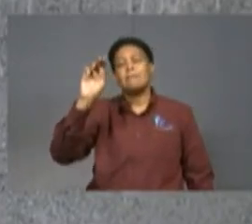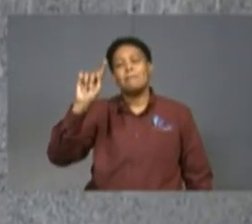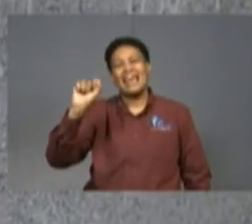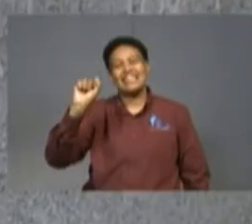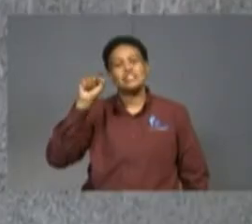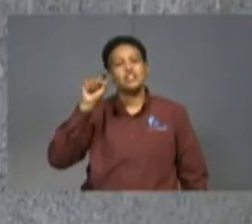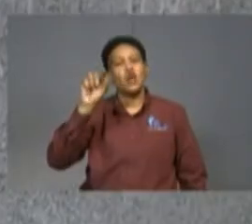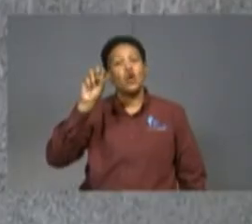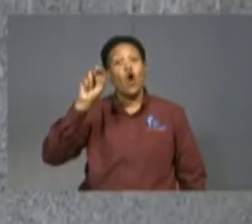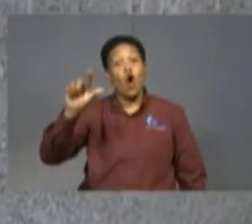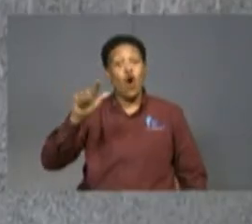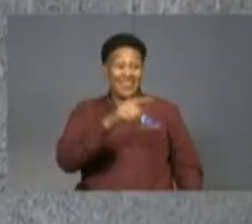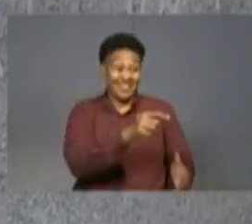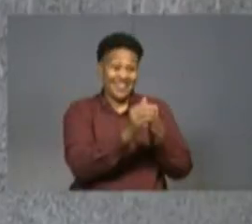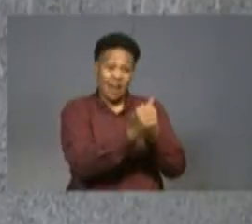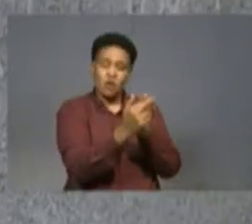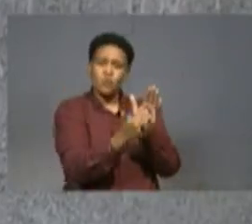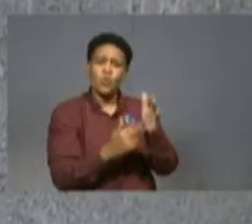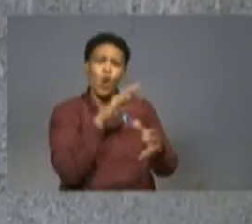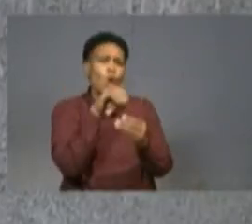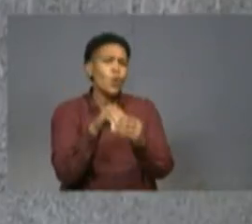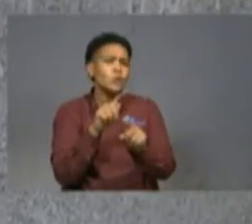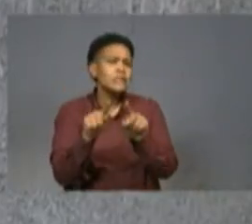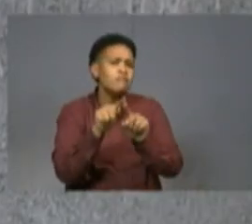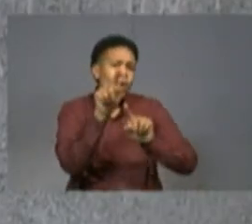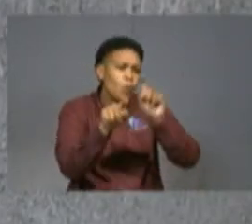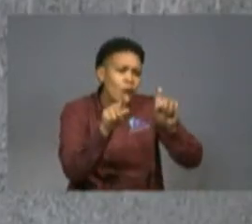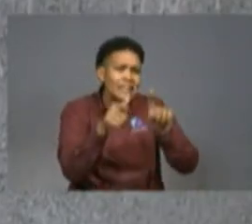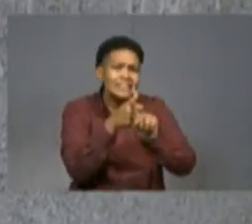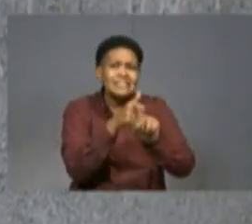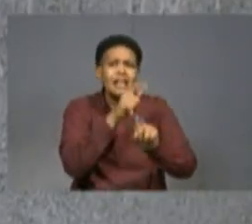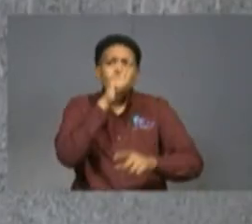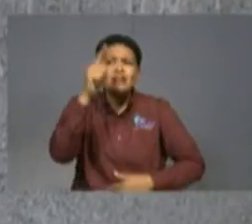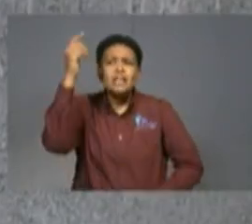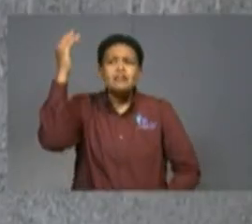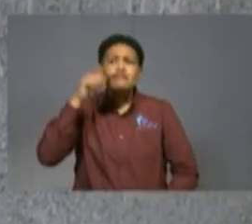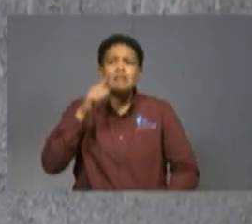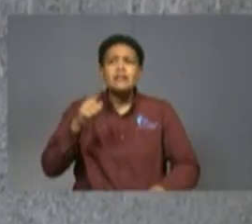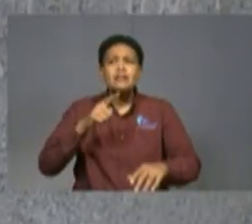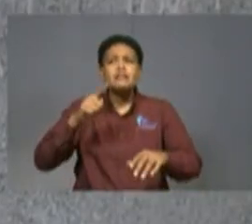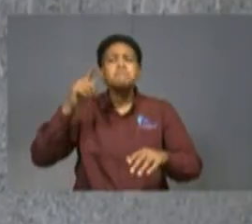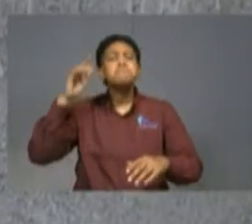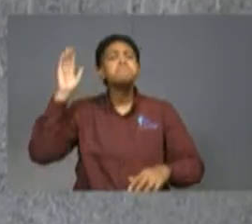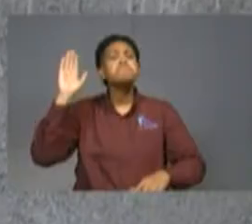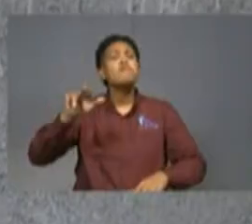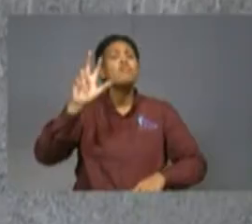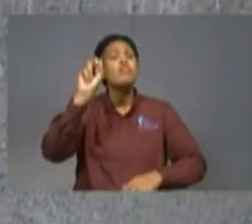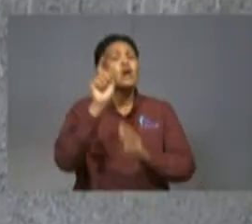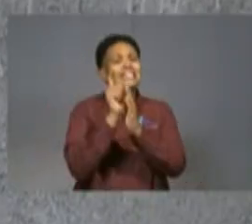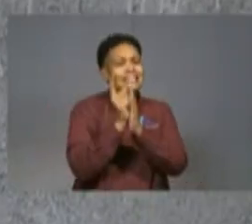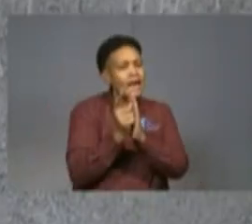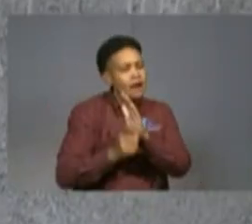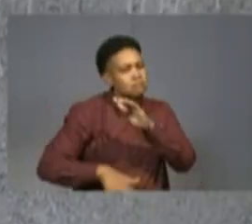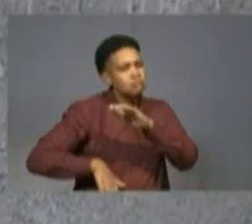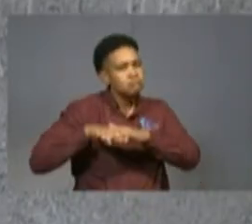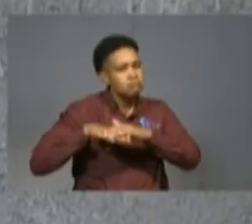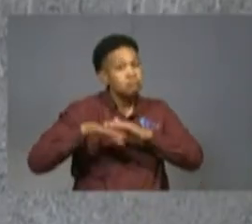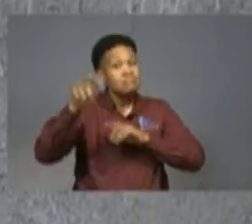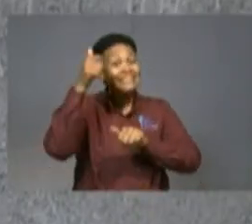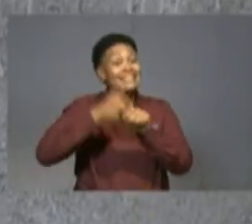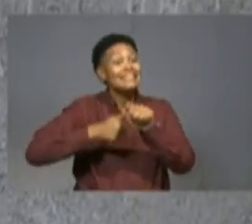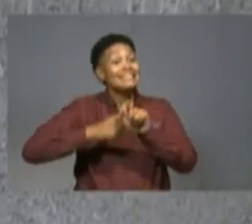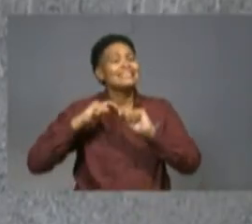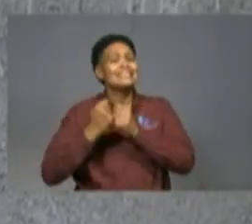www.jamaicadebates.org. Now, the guidelines include questions being no longer than 30 seconds and each team being